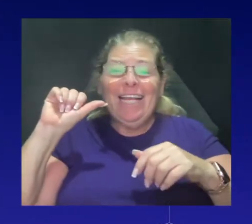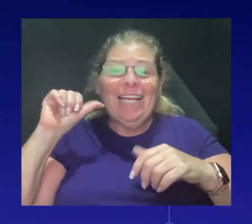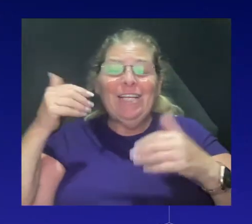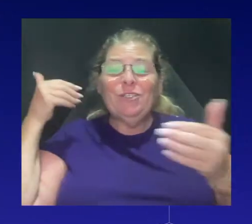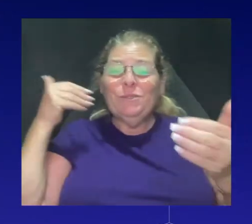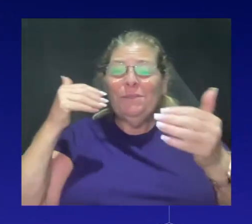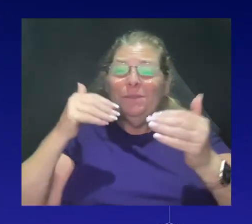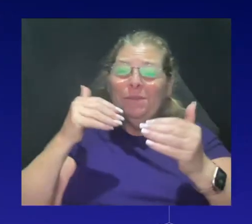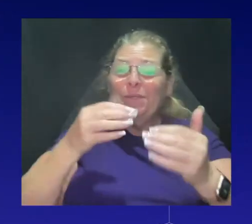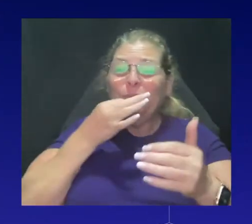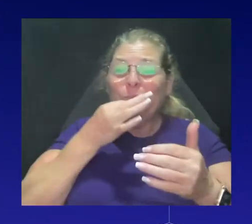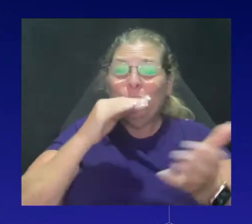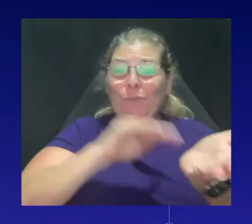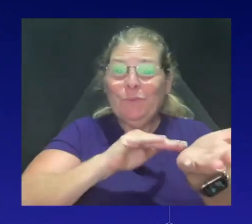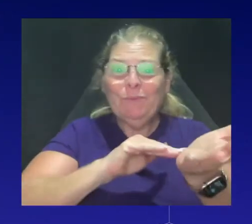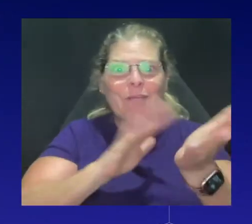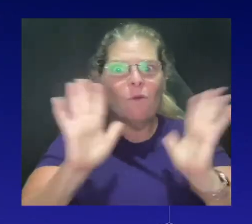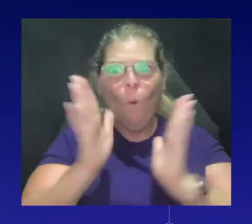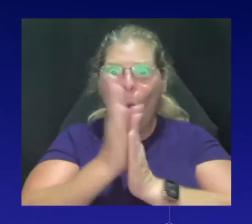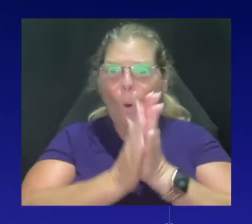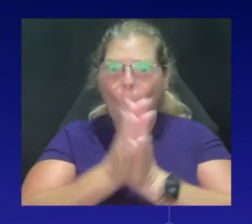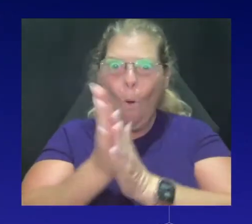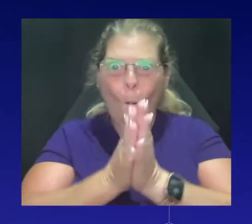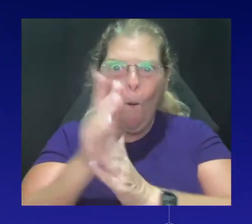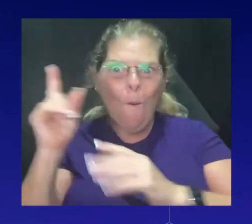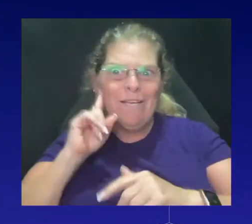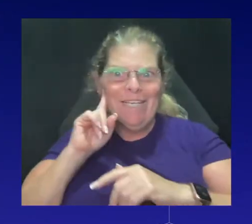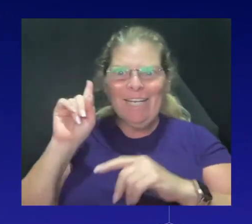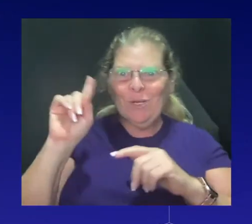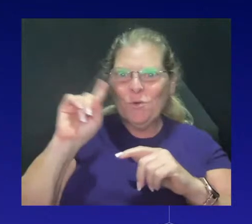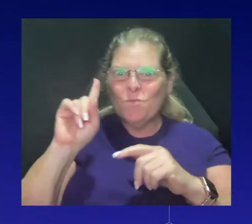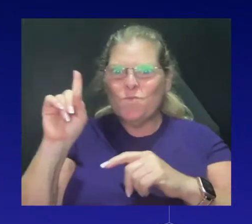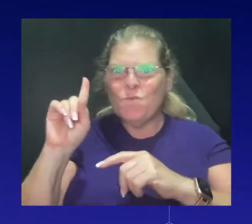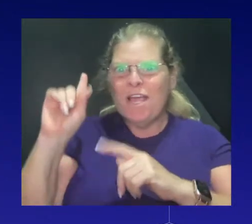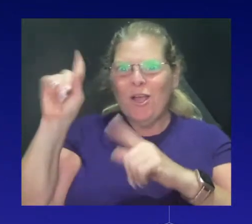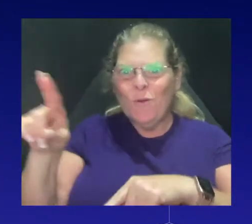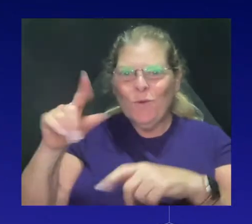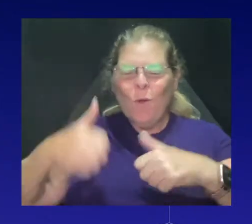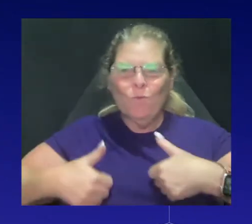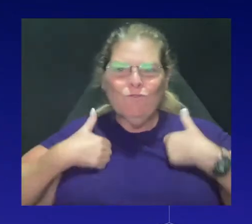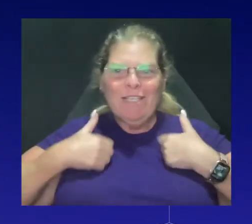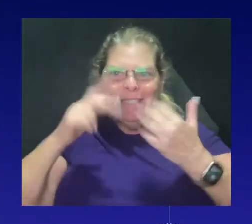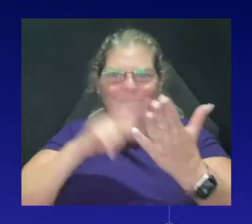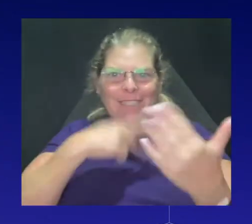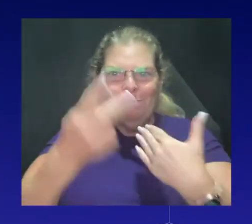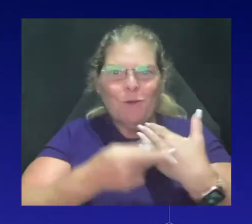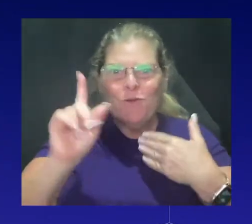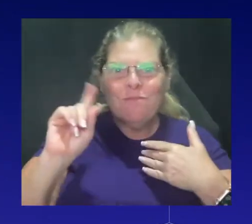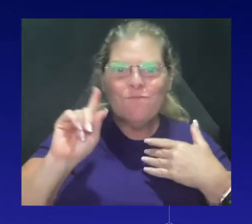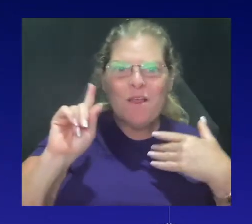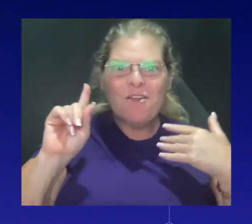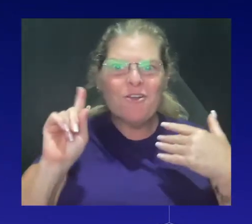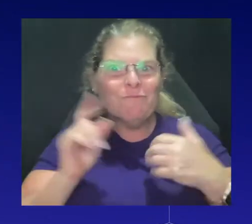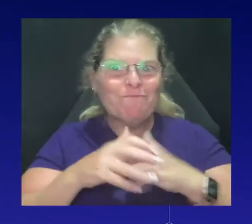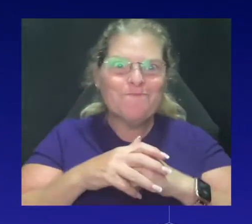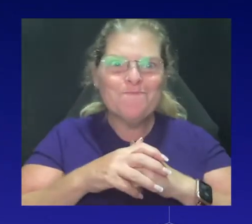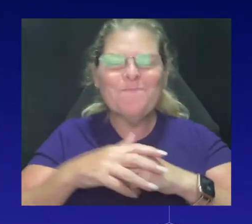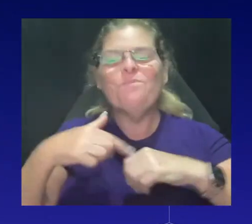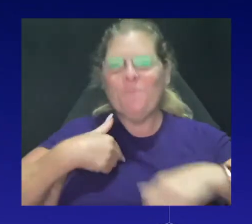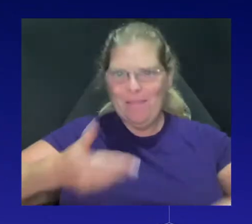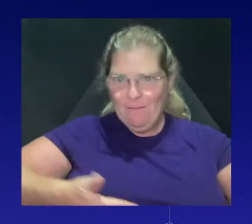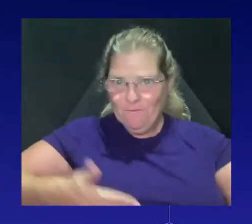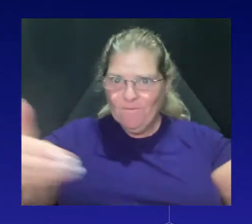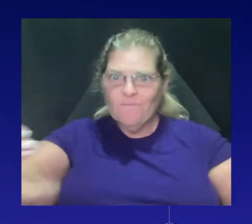was the day that they hear where they will be matched to perform their residency program. So I was invited by